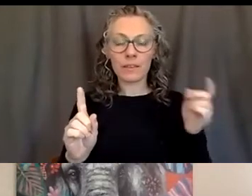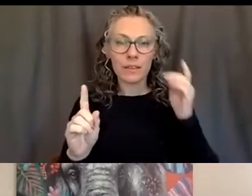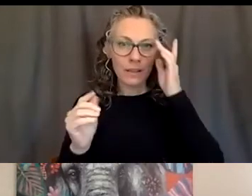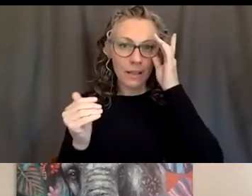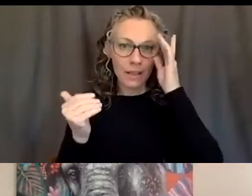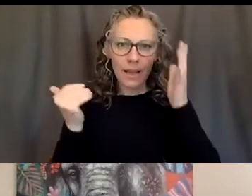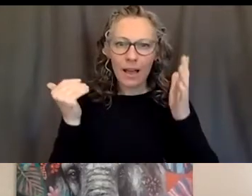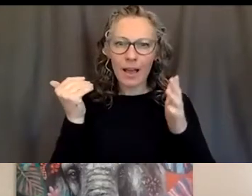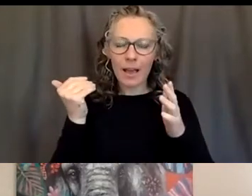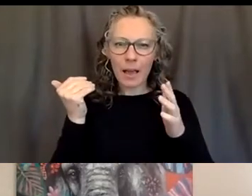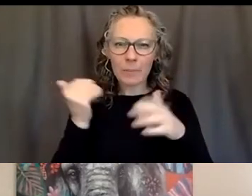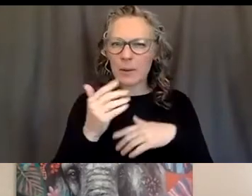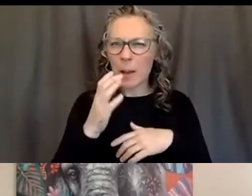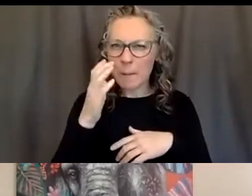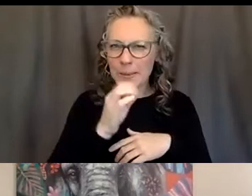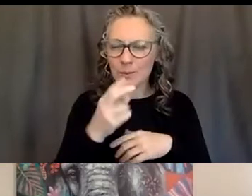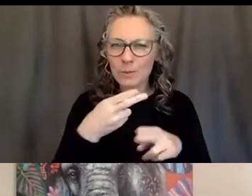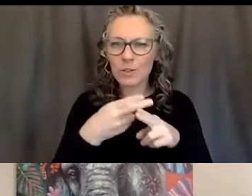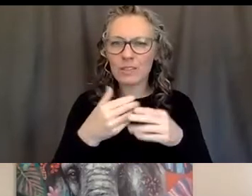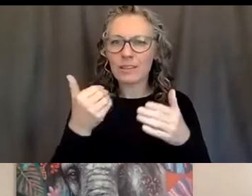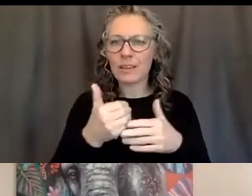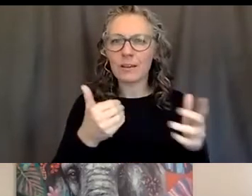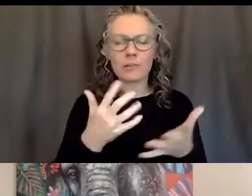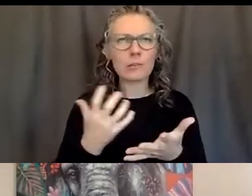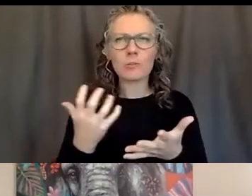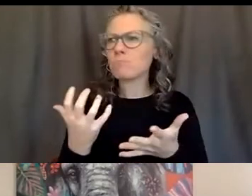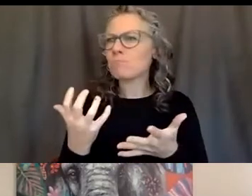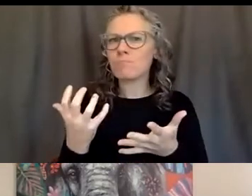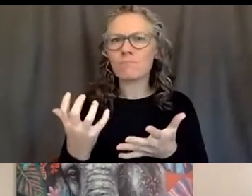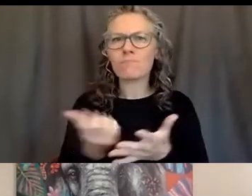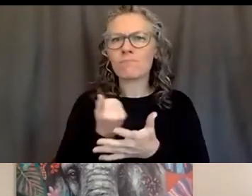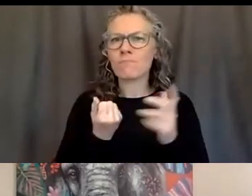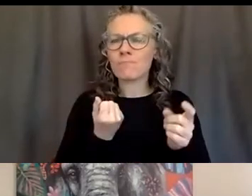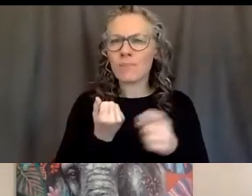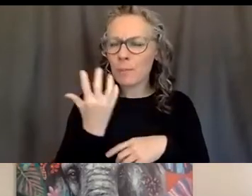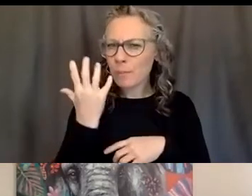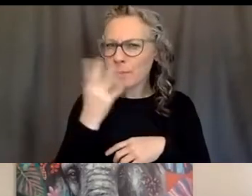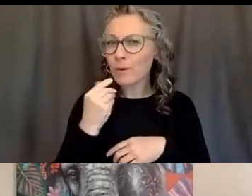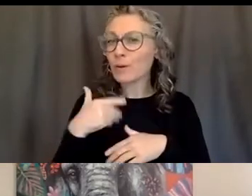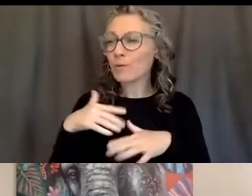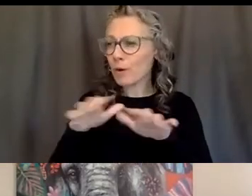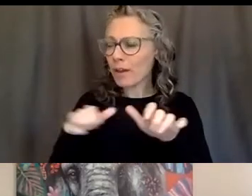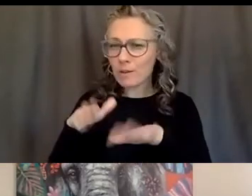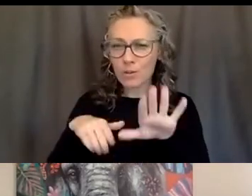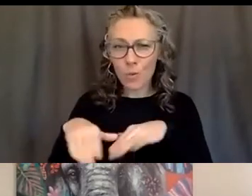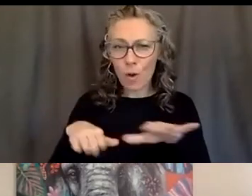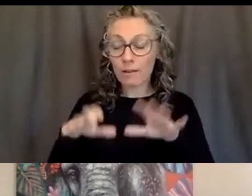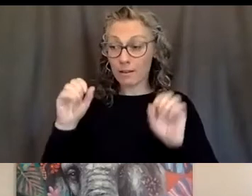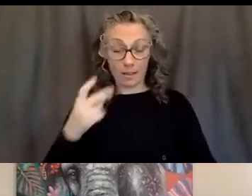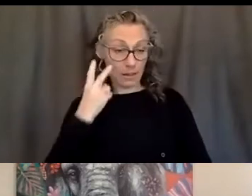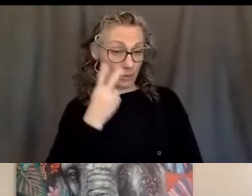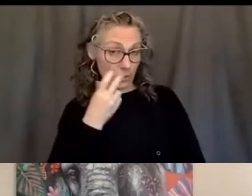I have beautiful area to walk. Do I take advantage of it? And so No. then, and can you see yourself doing